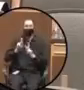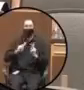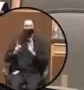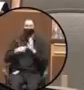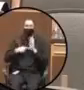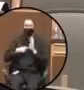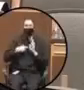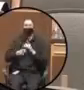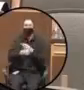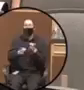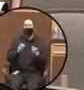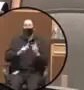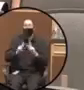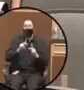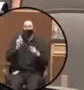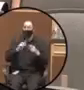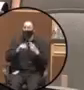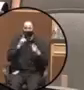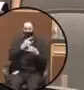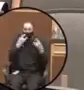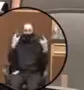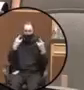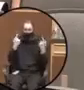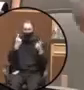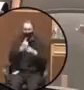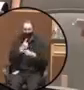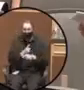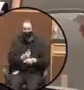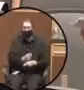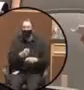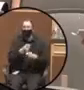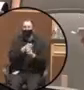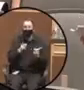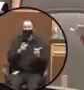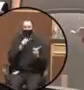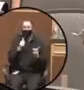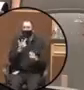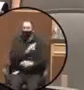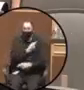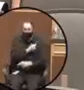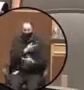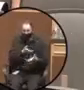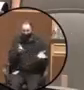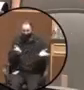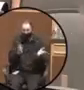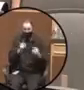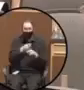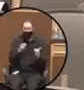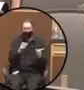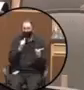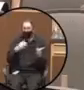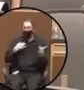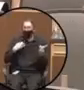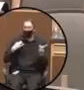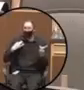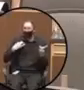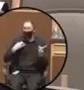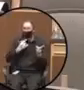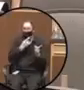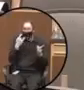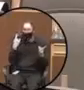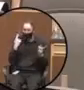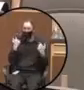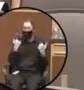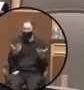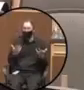can't even put their masks on properly. They're not going to get vaccinated. They're not going to voluntarily wear masks.